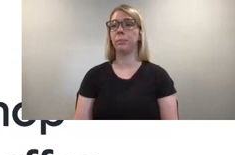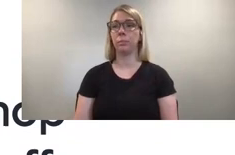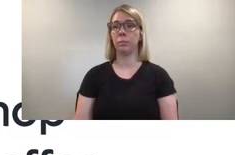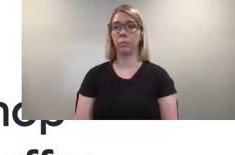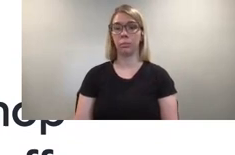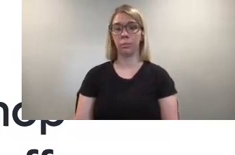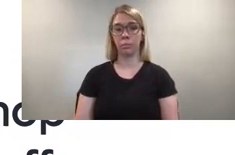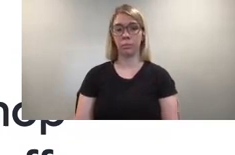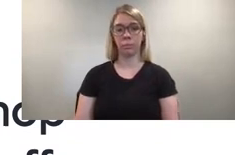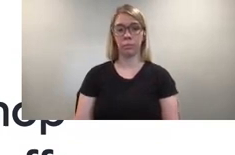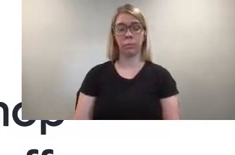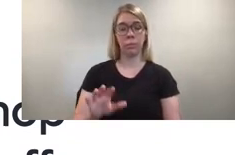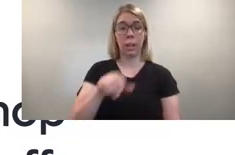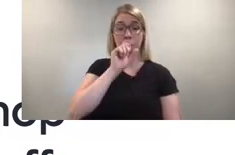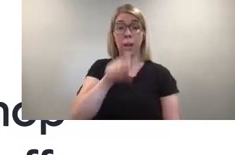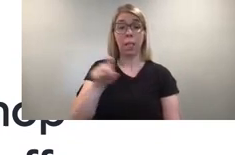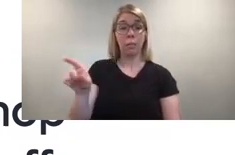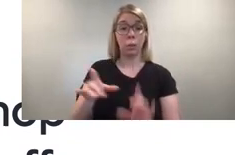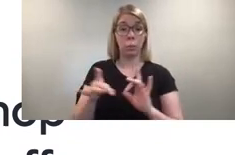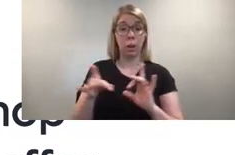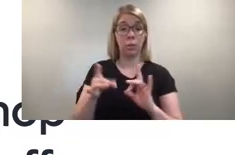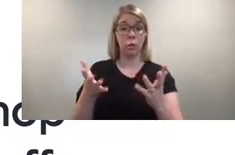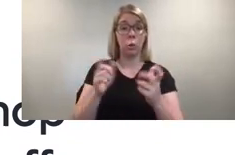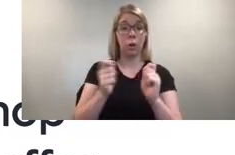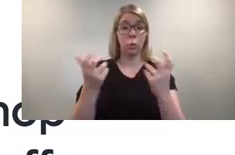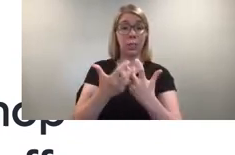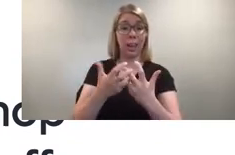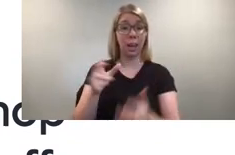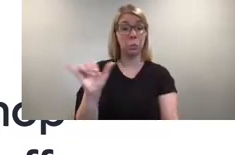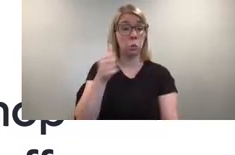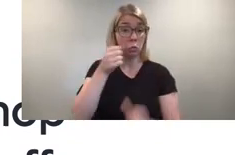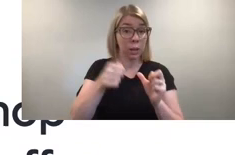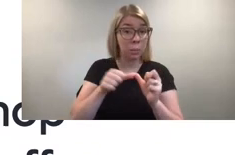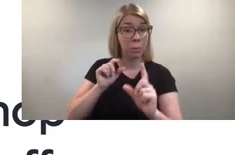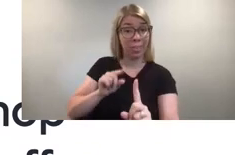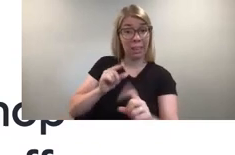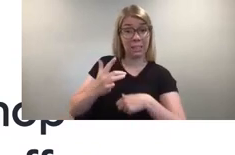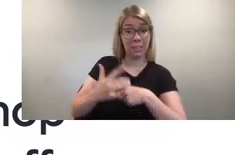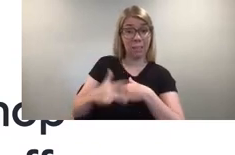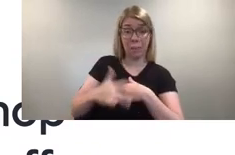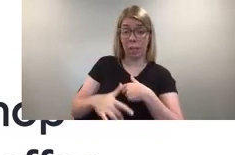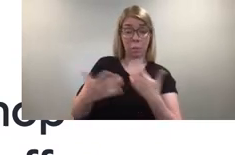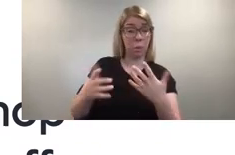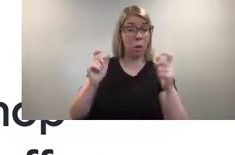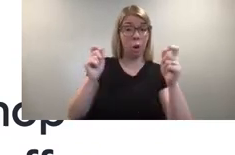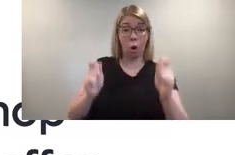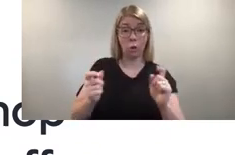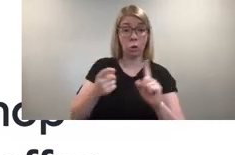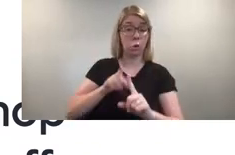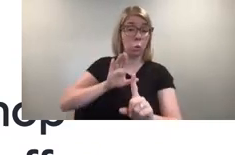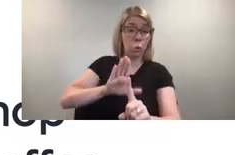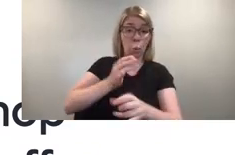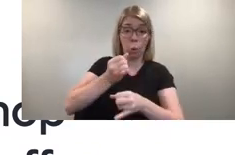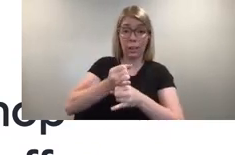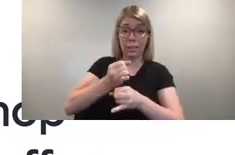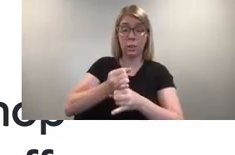And I really love that you mentioned, Marinda, that you want to adapt it too. So remember that this is available to be altered to your institution and make